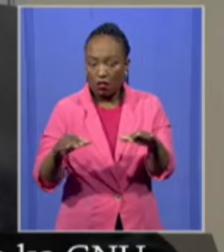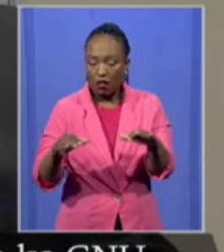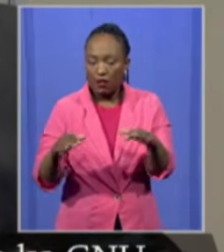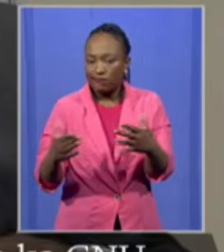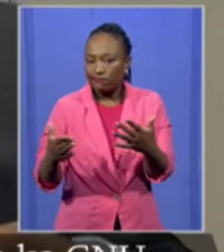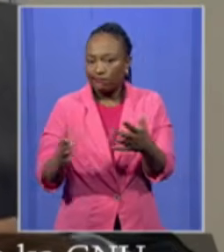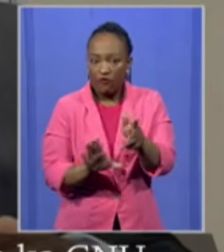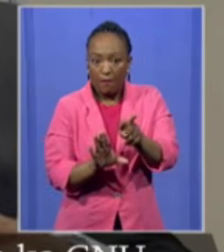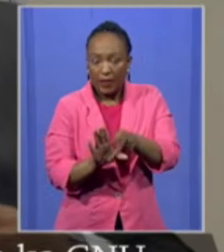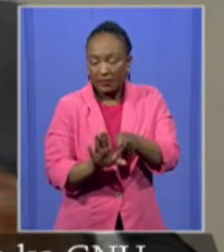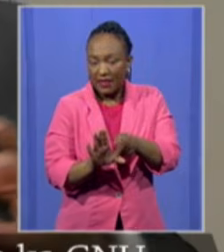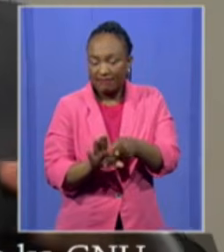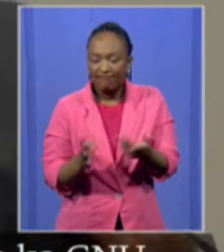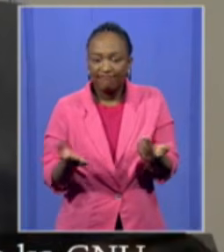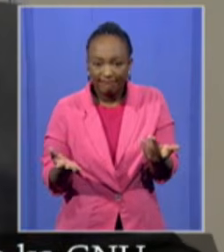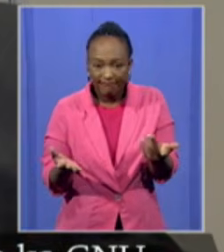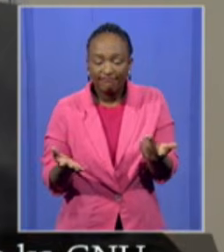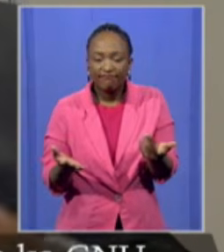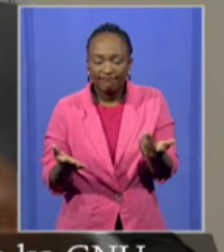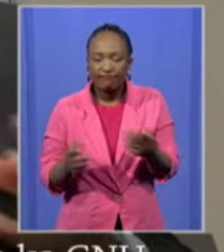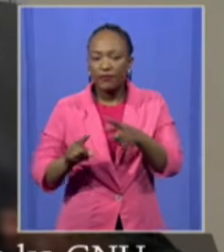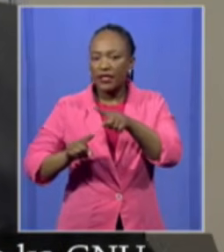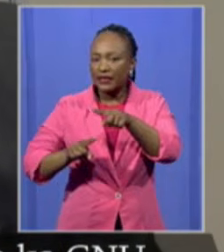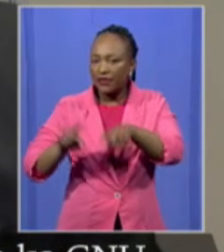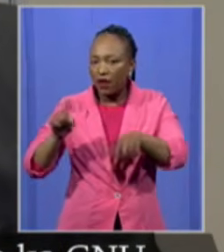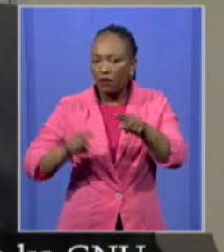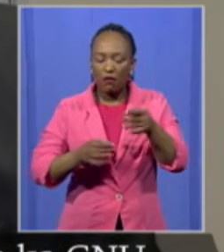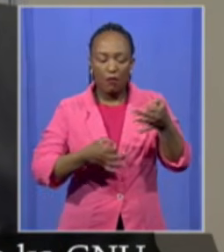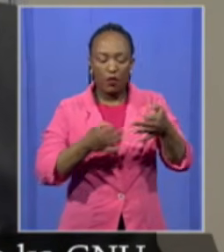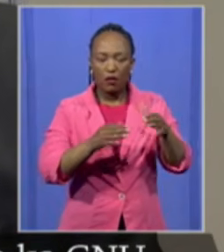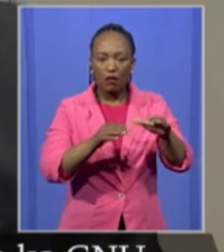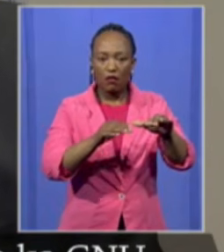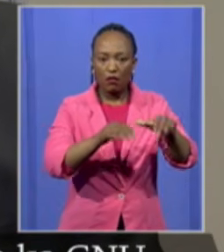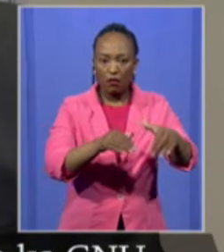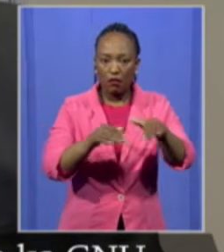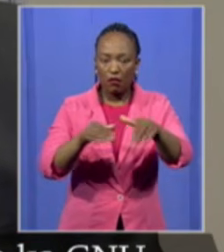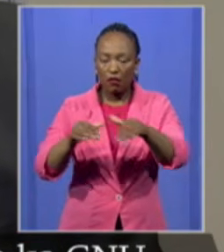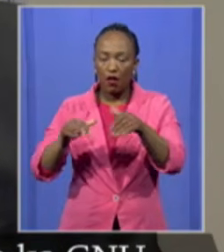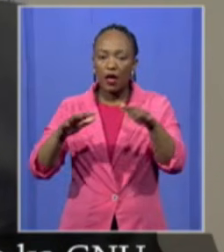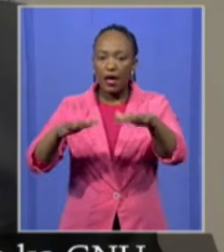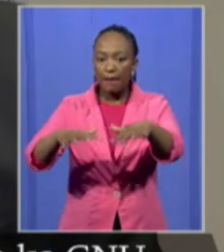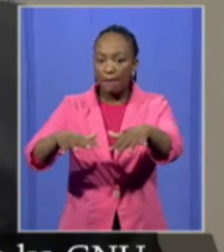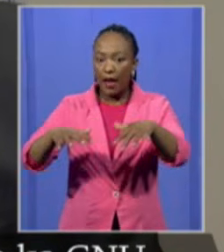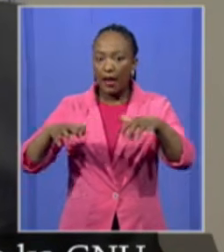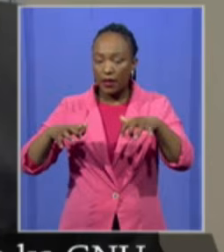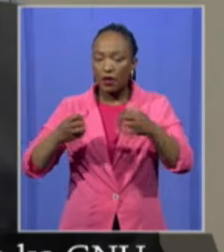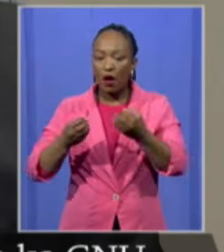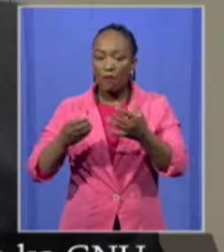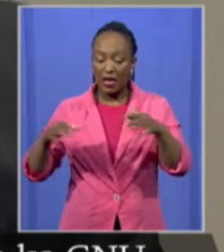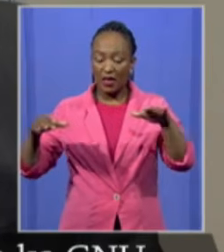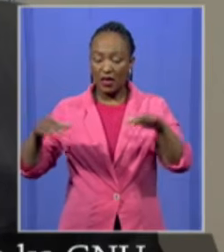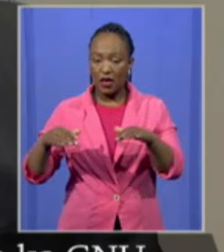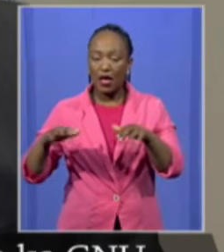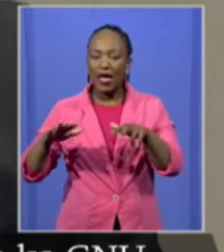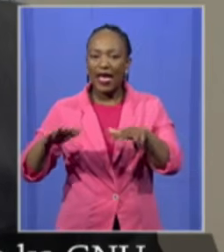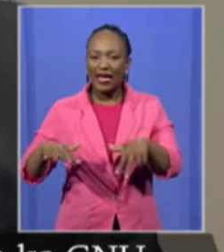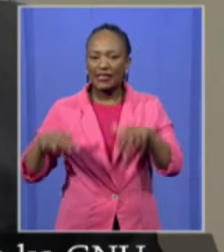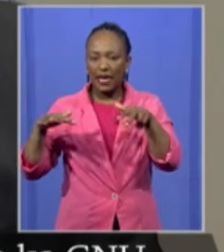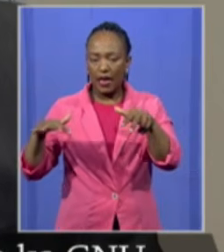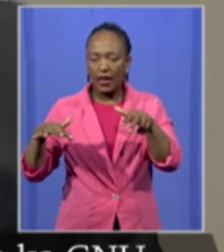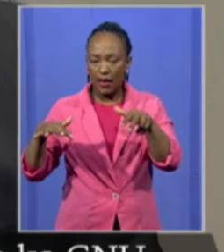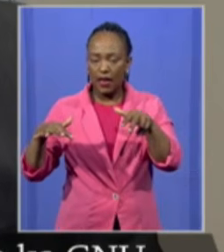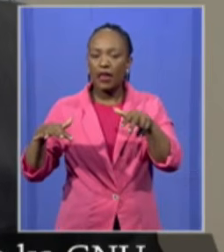and various parties in our parliament, and we've got about 18, at times expressed the